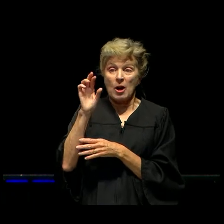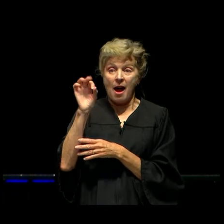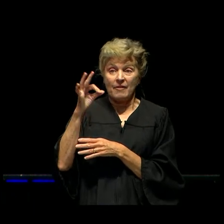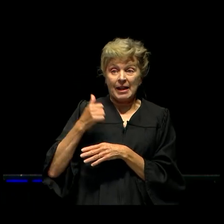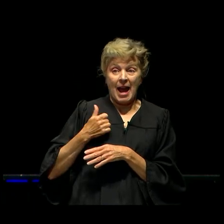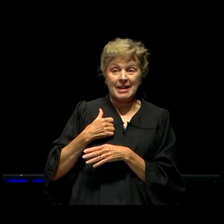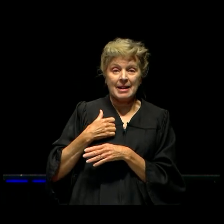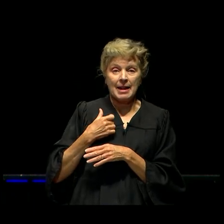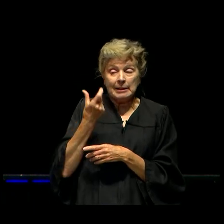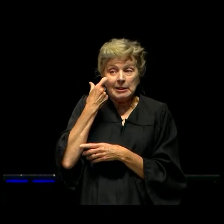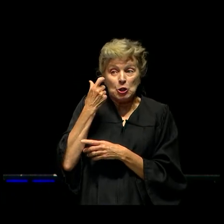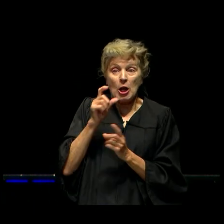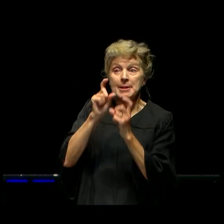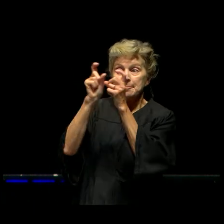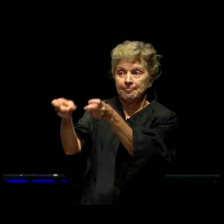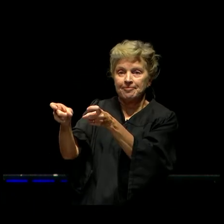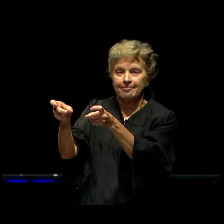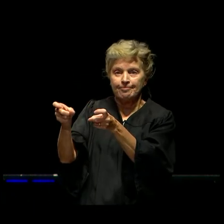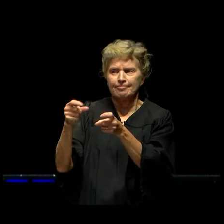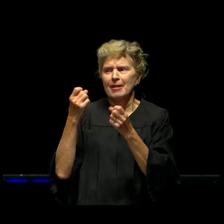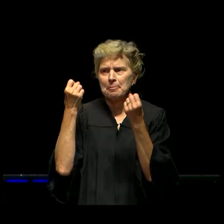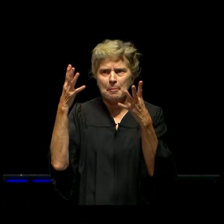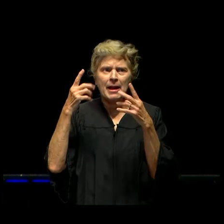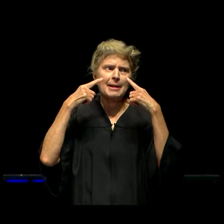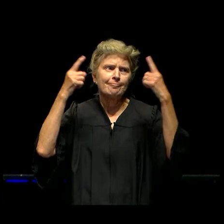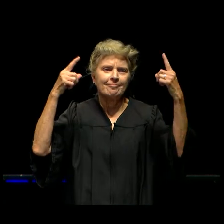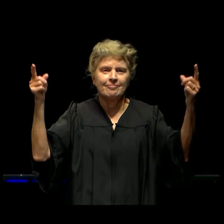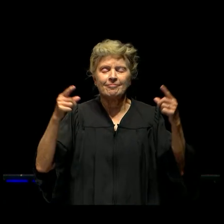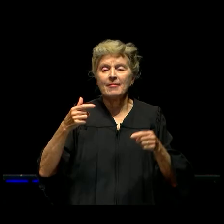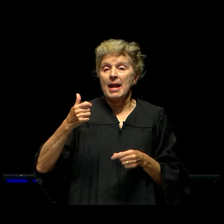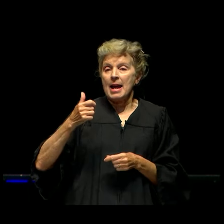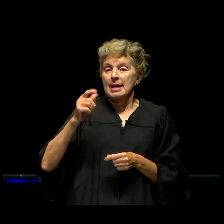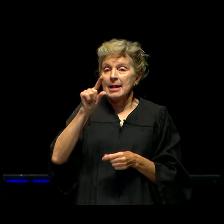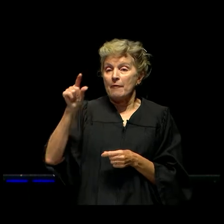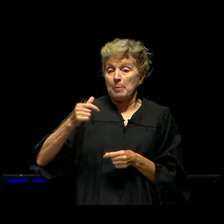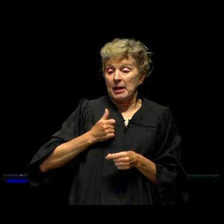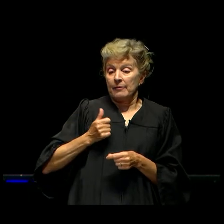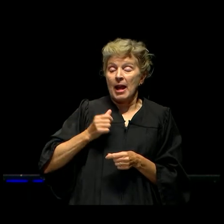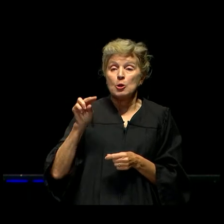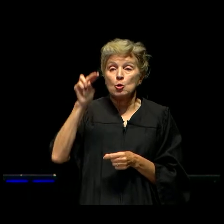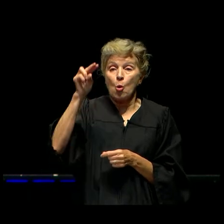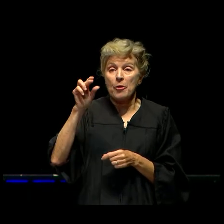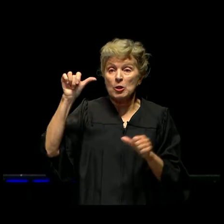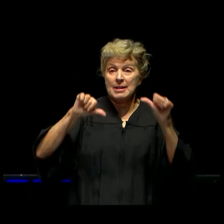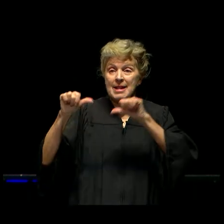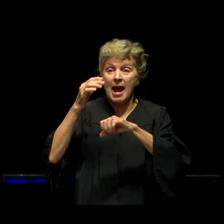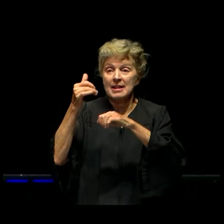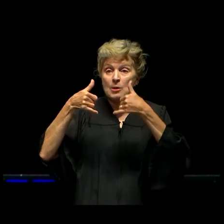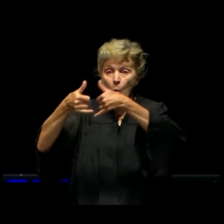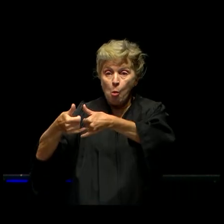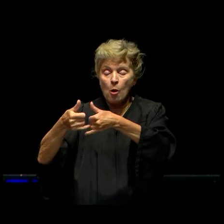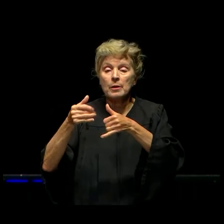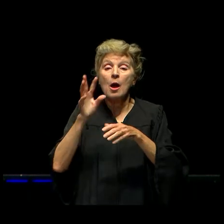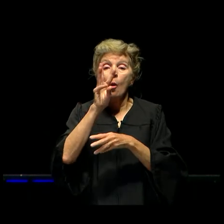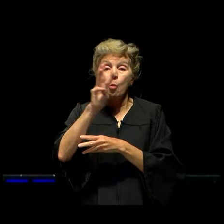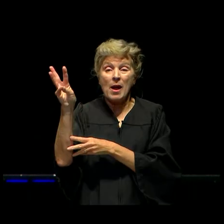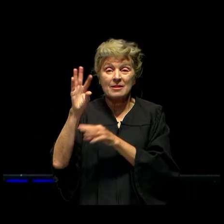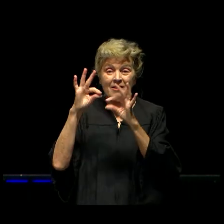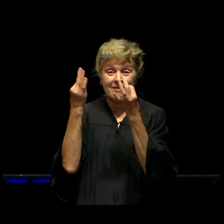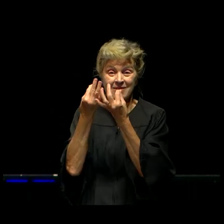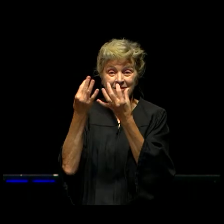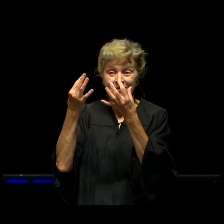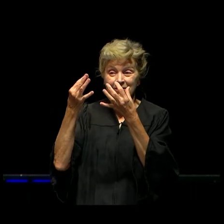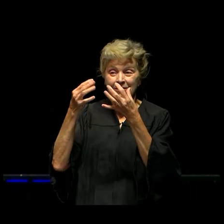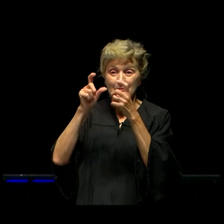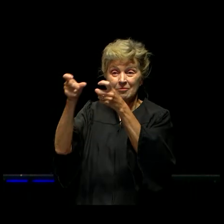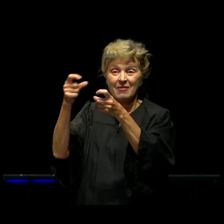has received throughout his career, which also includes the Government of Canada's Northern Science Award and the Weston Family Prize for Lifetime Achievement in Northern